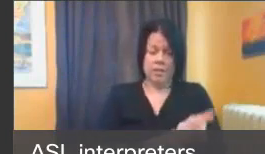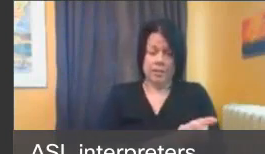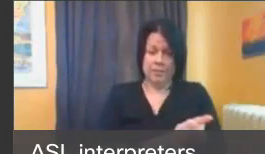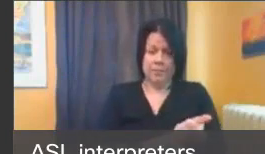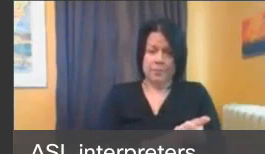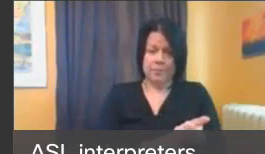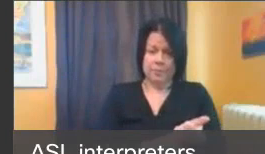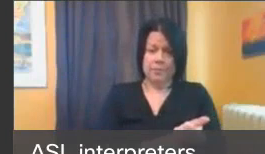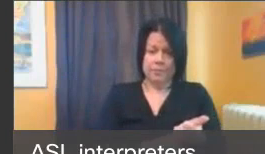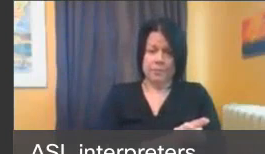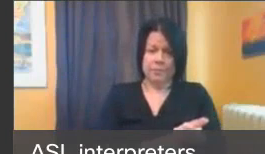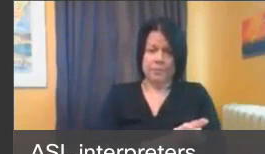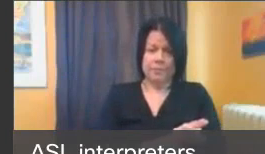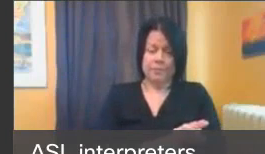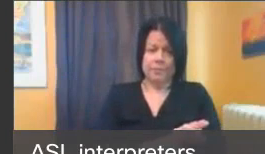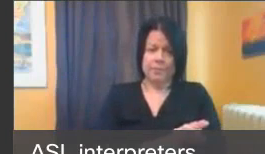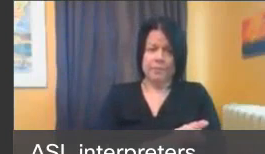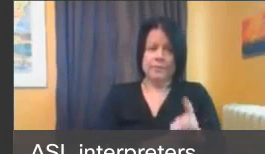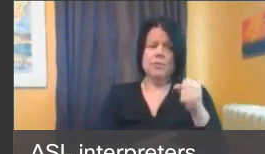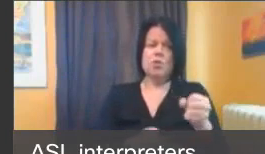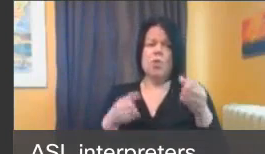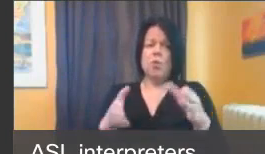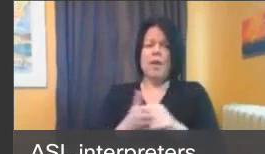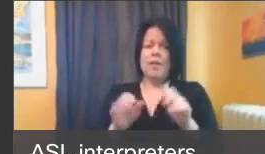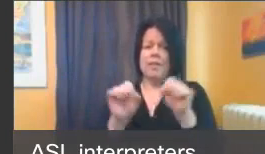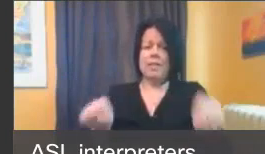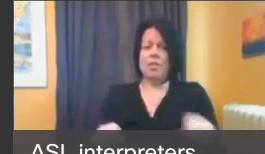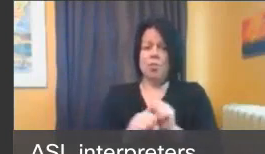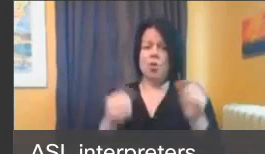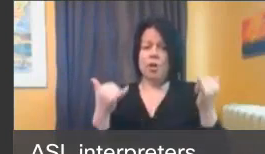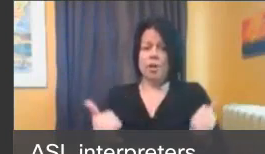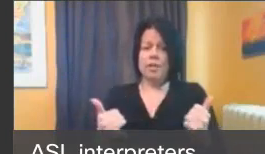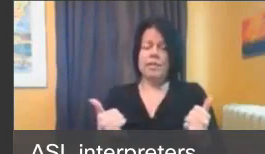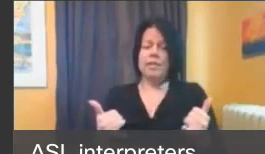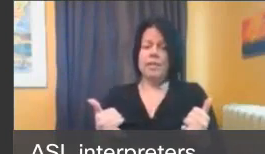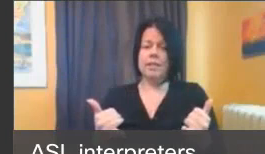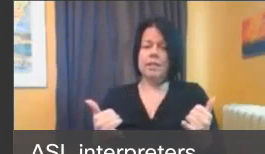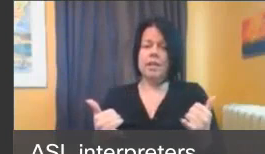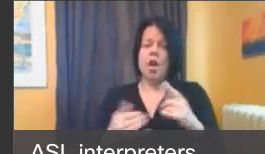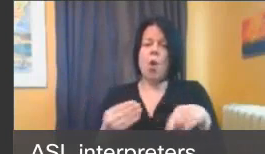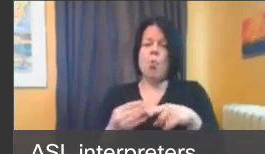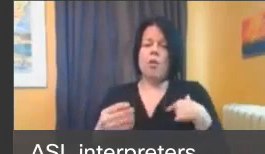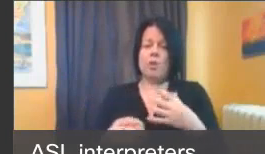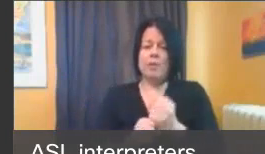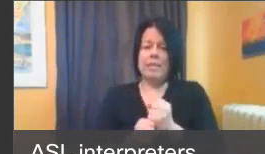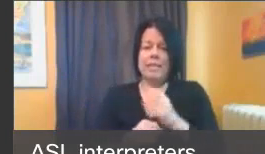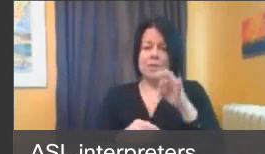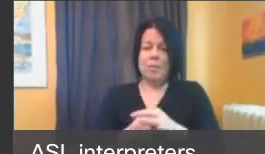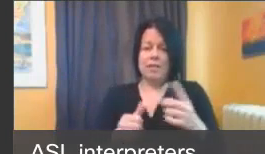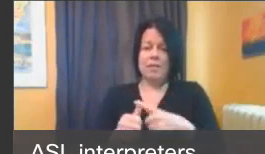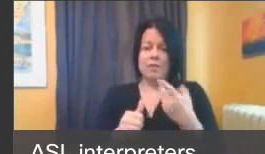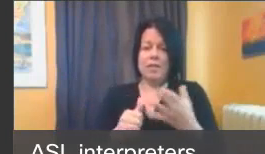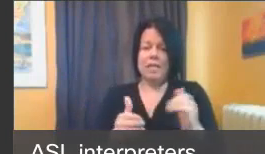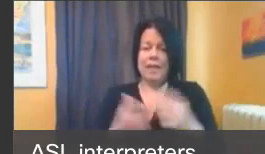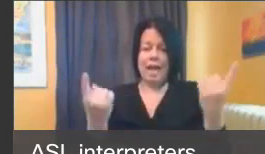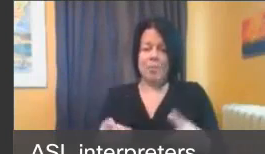who they're supposed to be coming from. So the way that our system works is that we actually, when we receive the ballots, the first thing that happens is they go